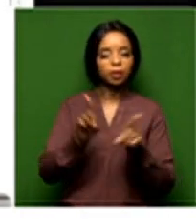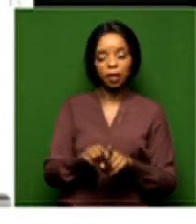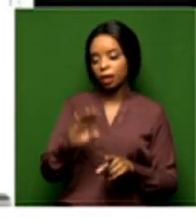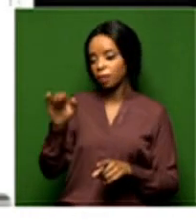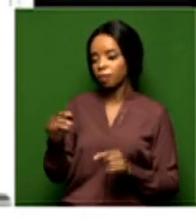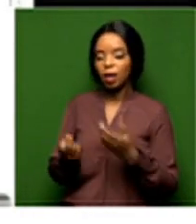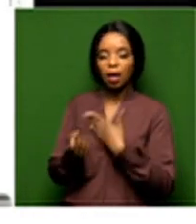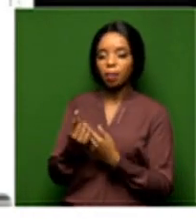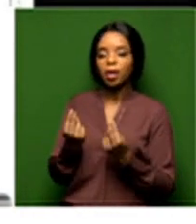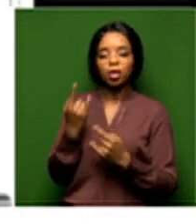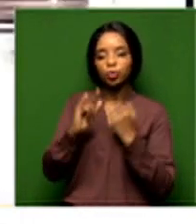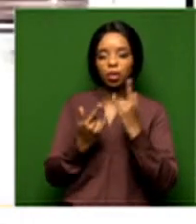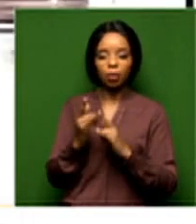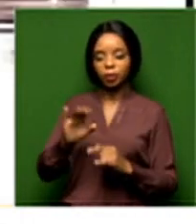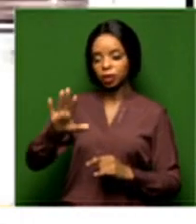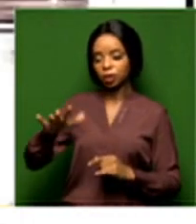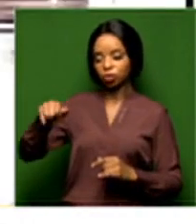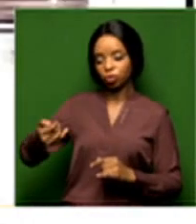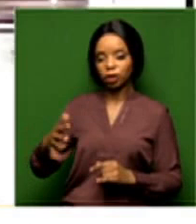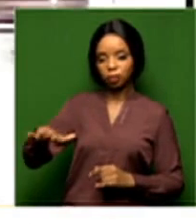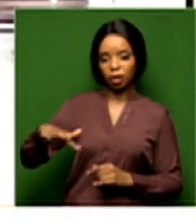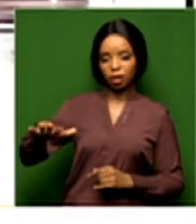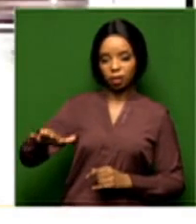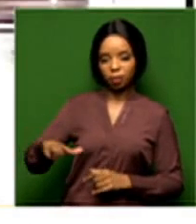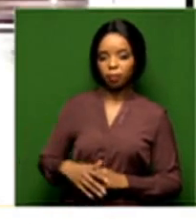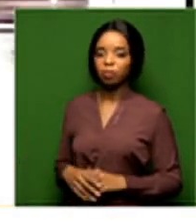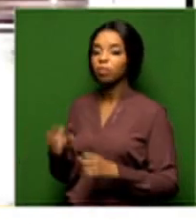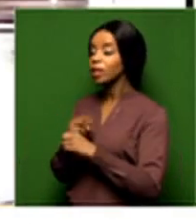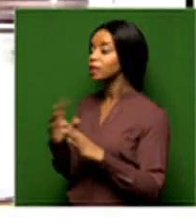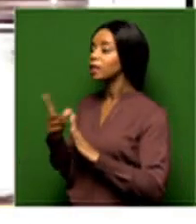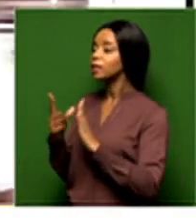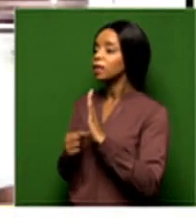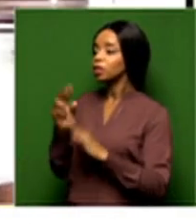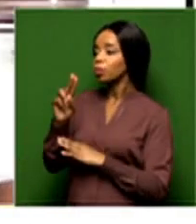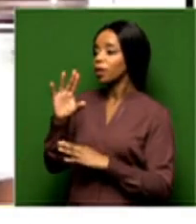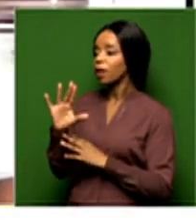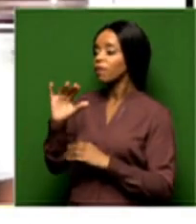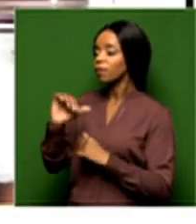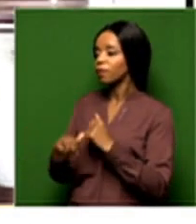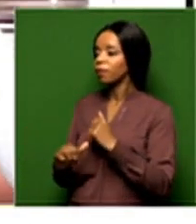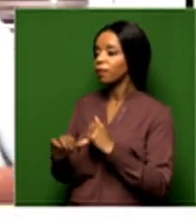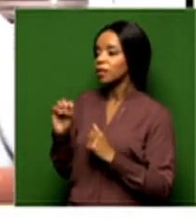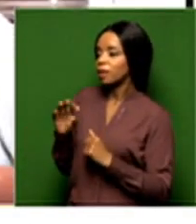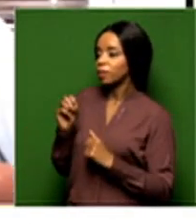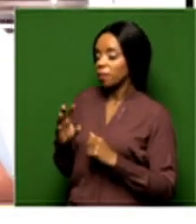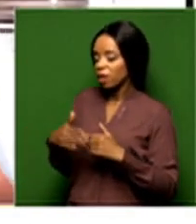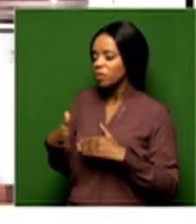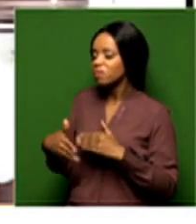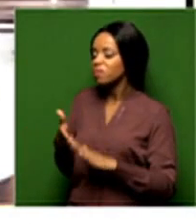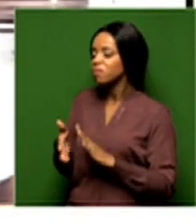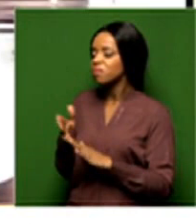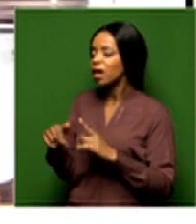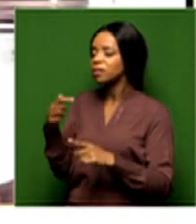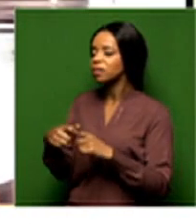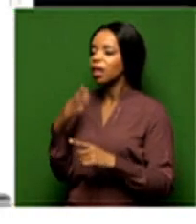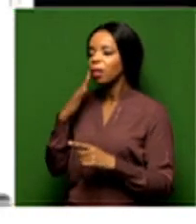Mary Fitzgerald Square as well. Mm-hmm. And starting from the 25th of September, how long will this be running for? So we're going to be running the